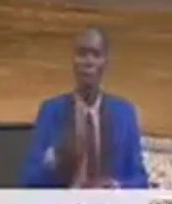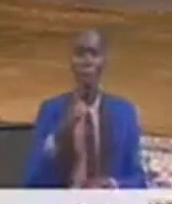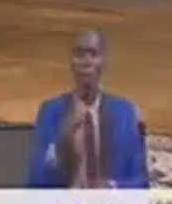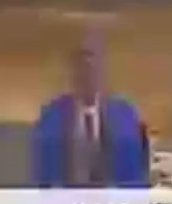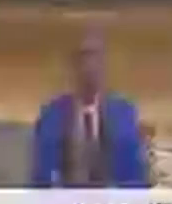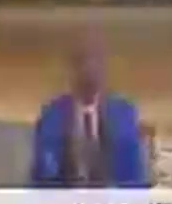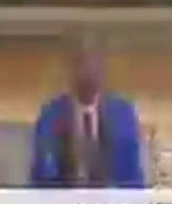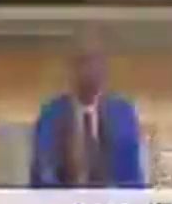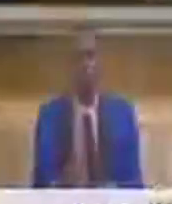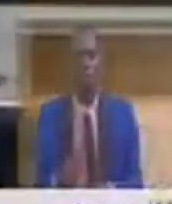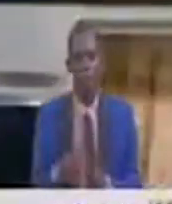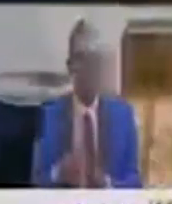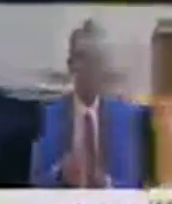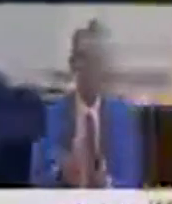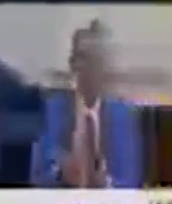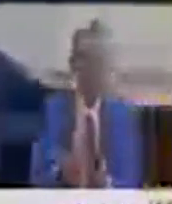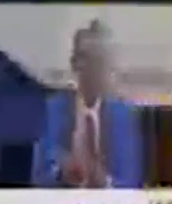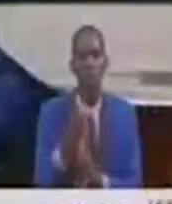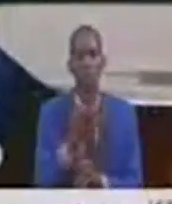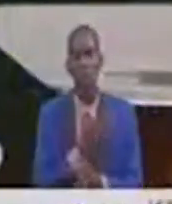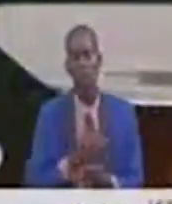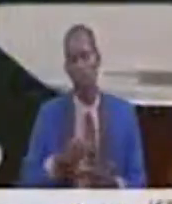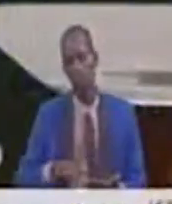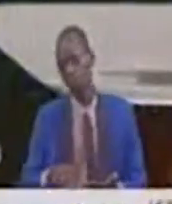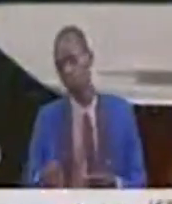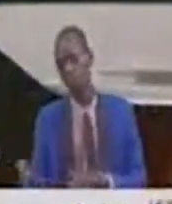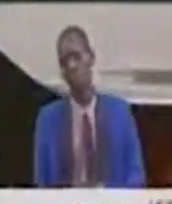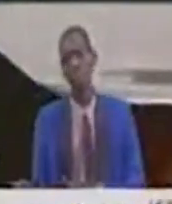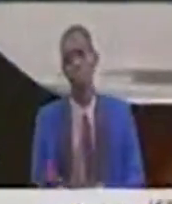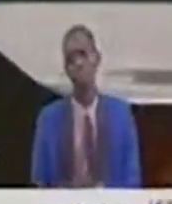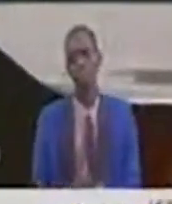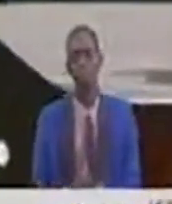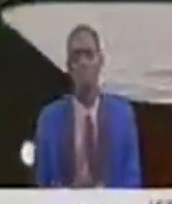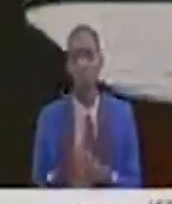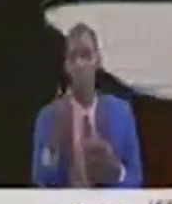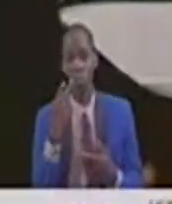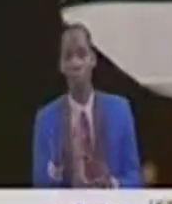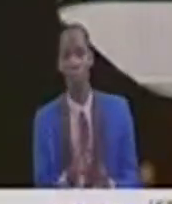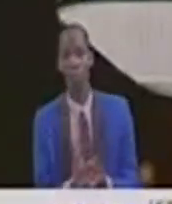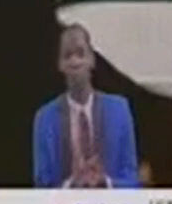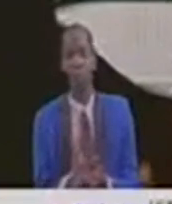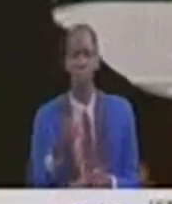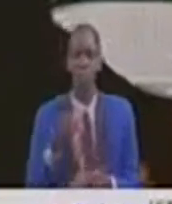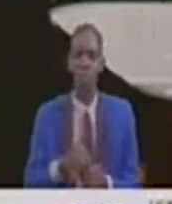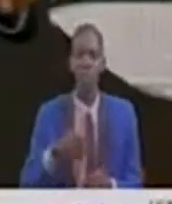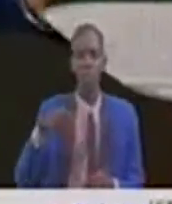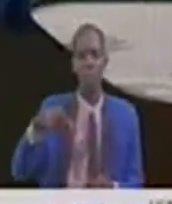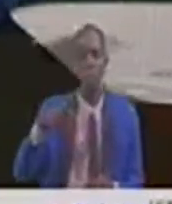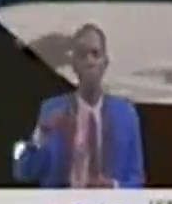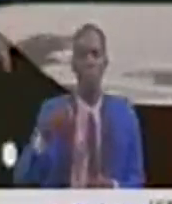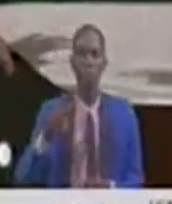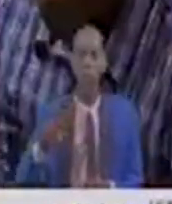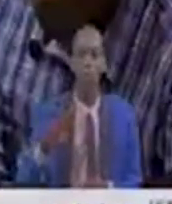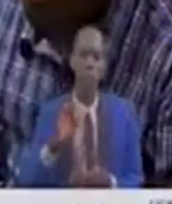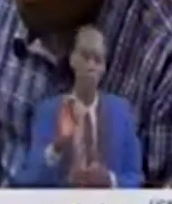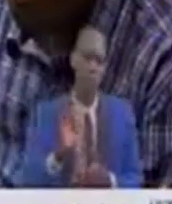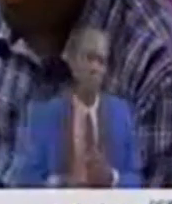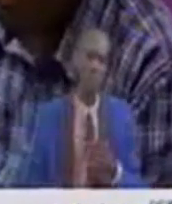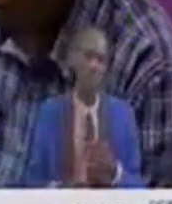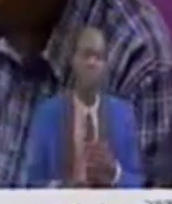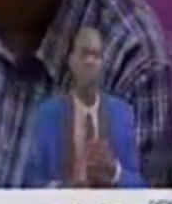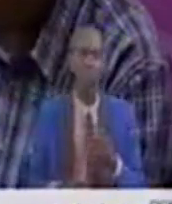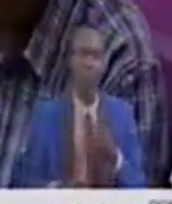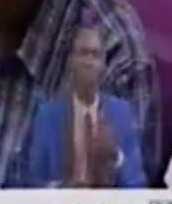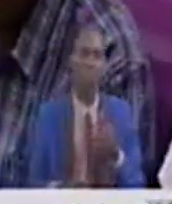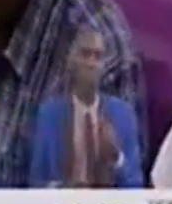We're looking at Proverbs chapter 10. Verse 27, it says, the fear of